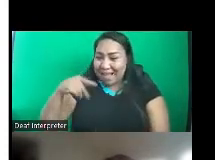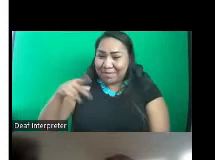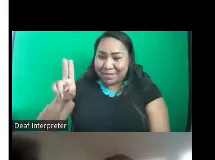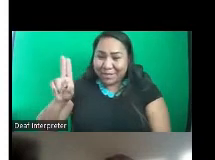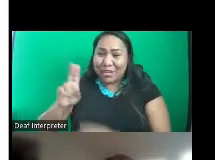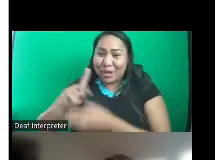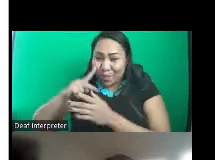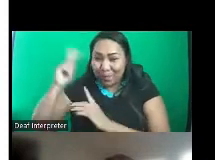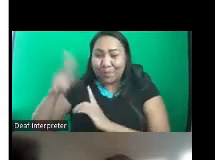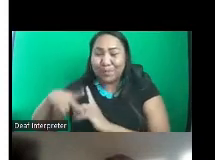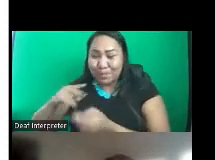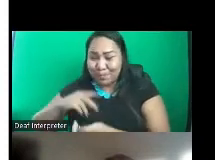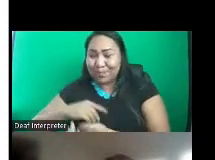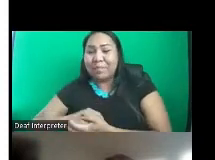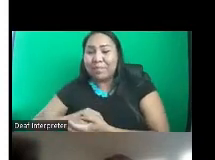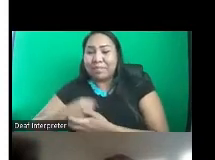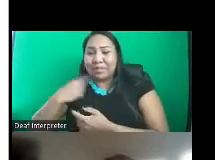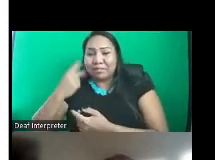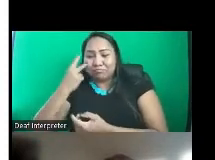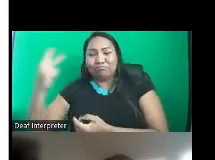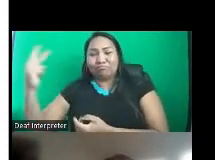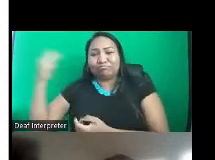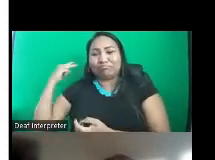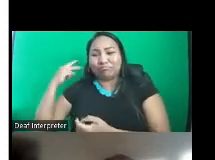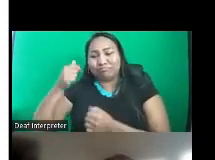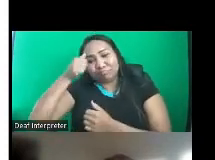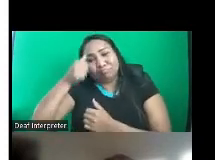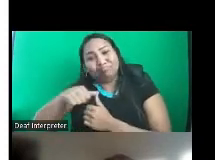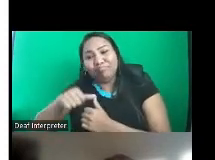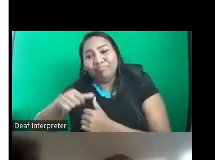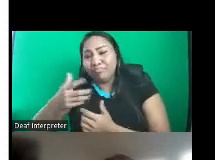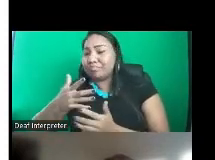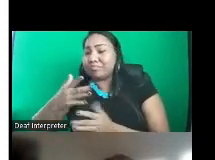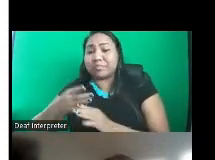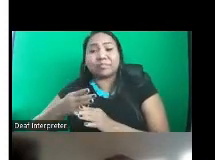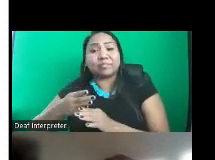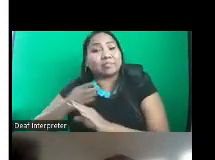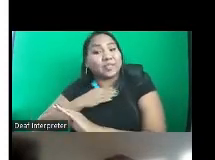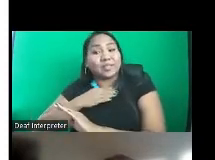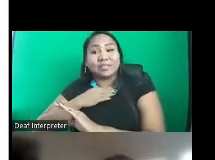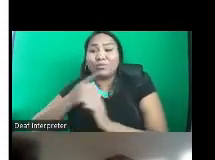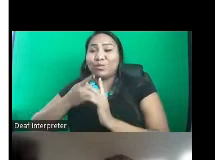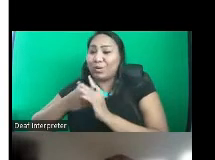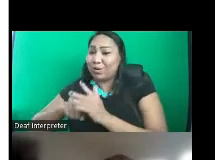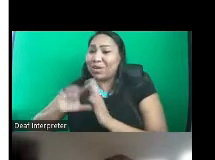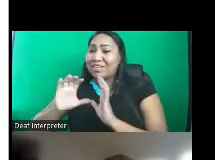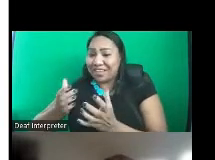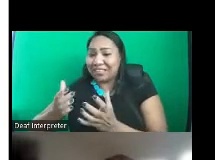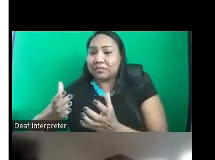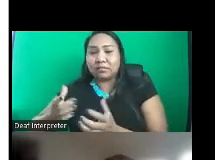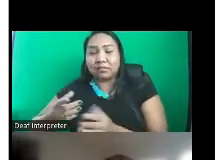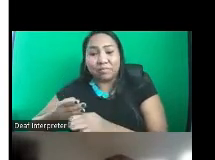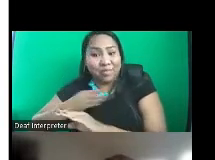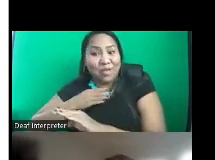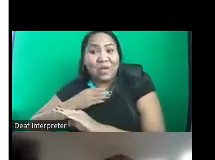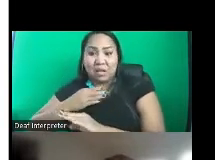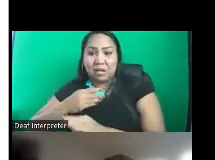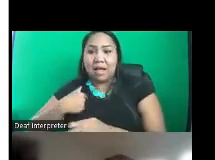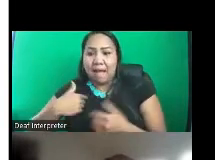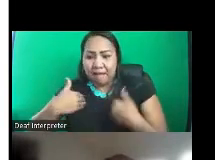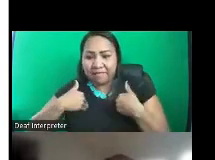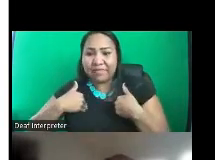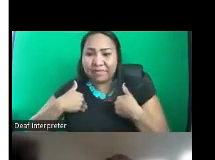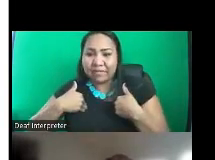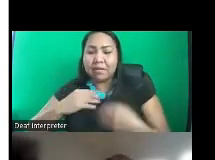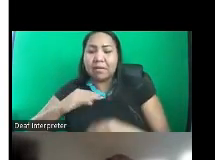remember, before classes even started, we had a blanket toss